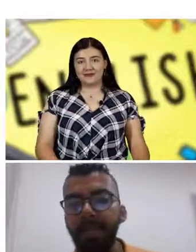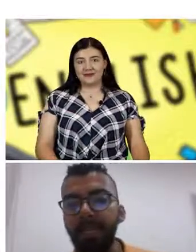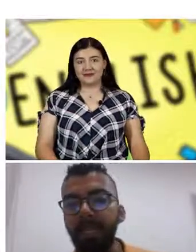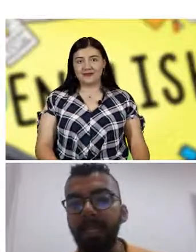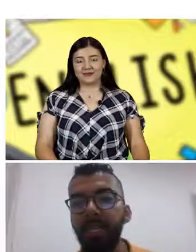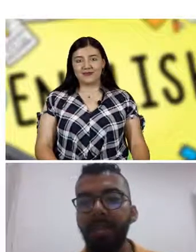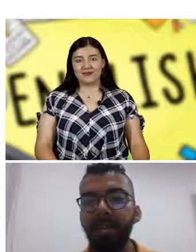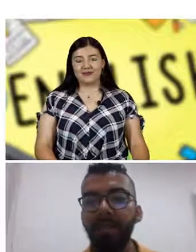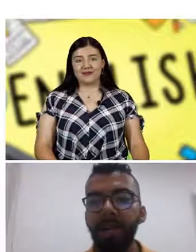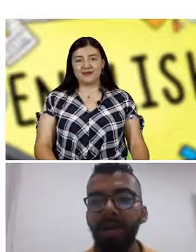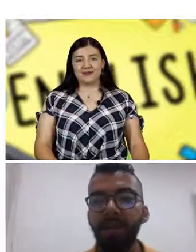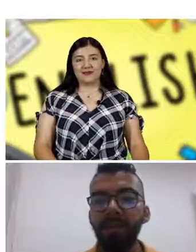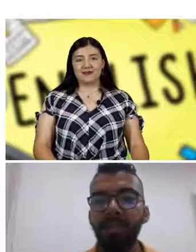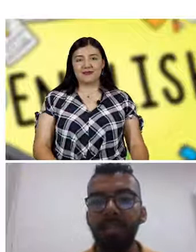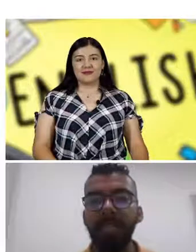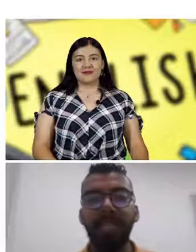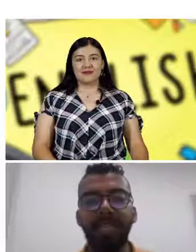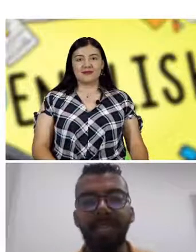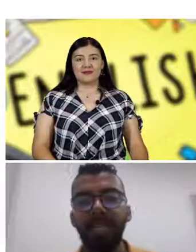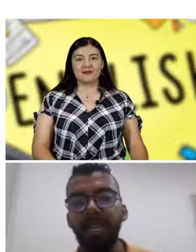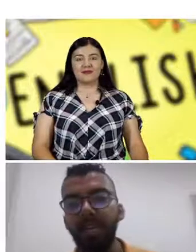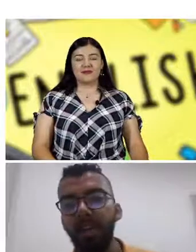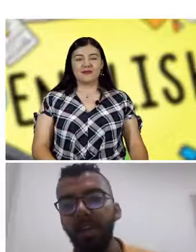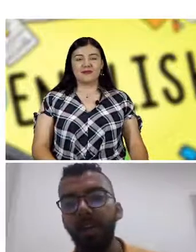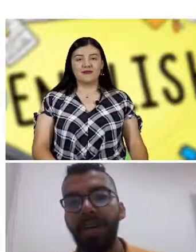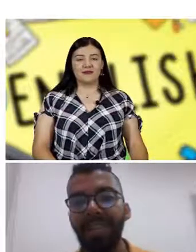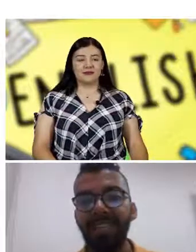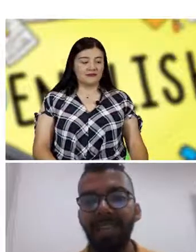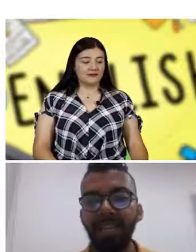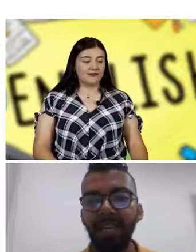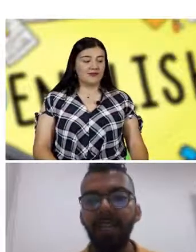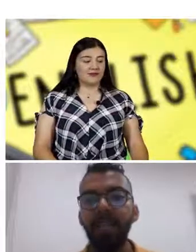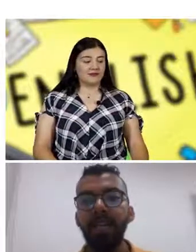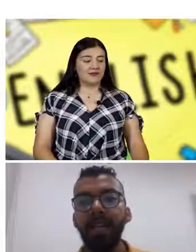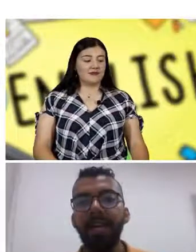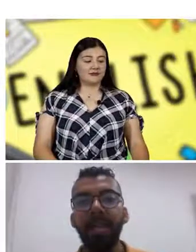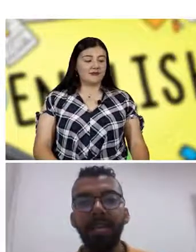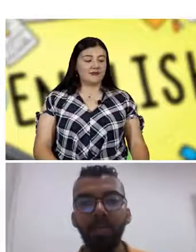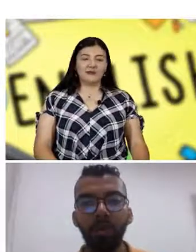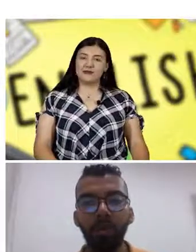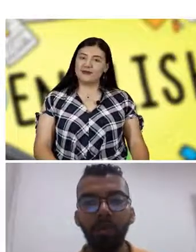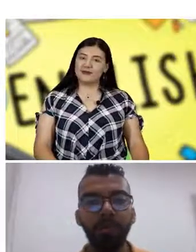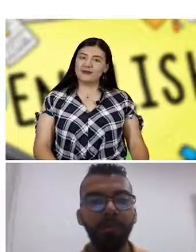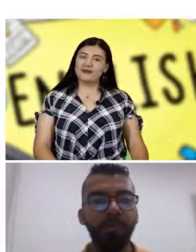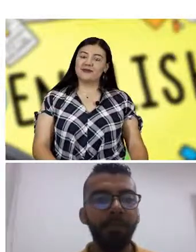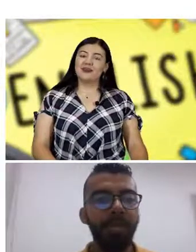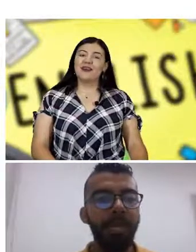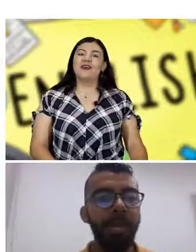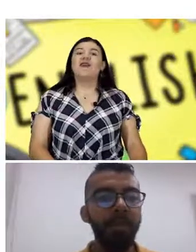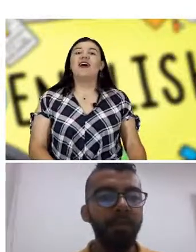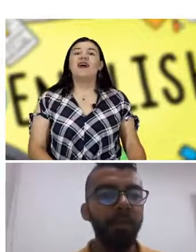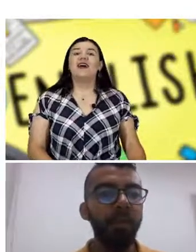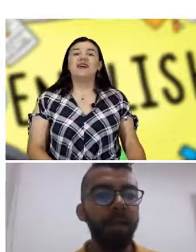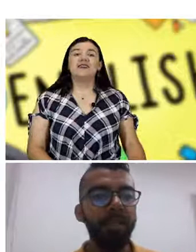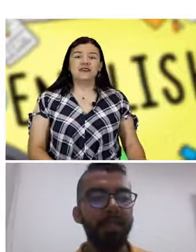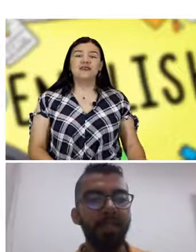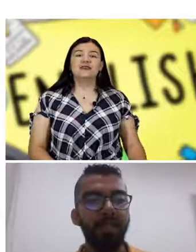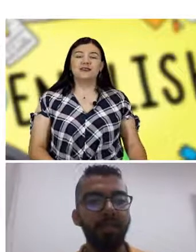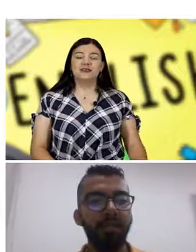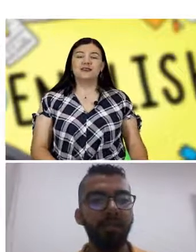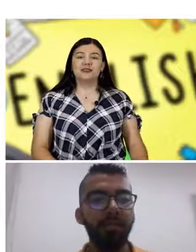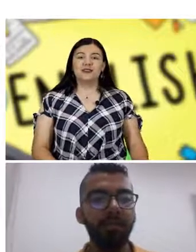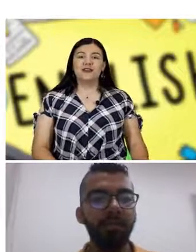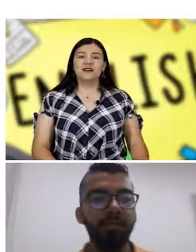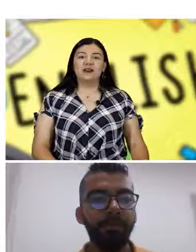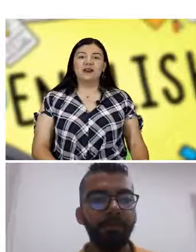Previously, Emily and Mario said knee or in leg and elbow. They answered Wow. correctly.